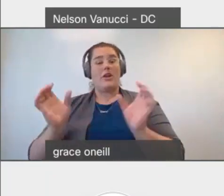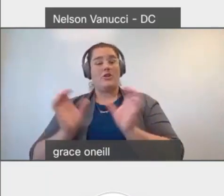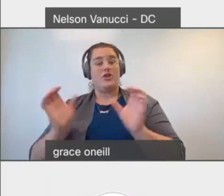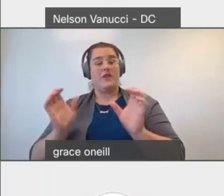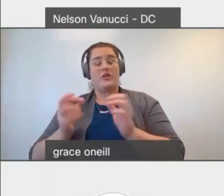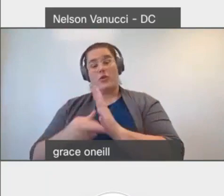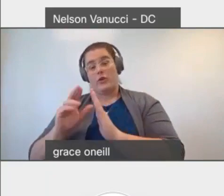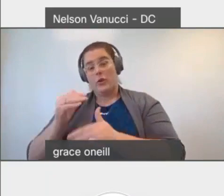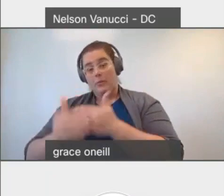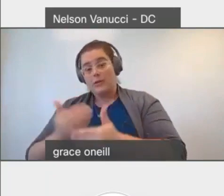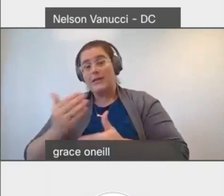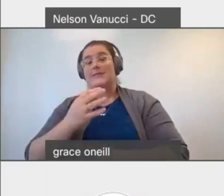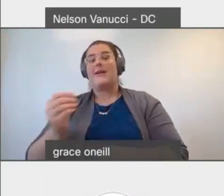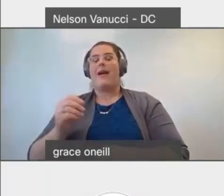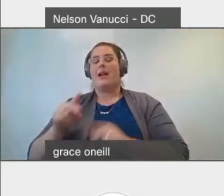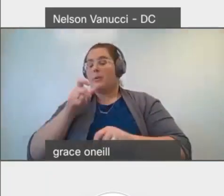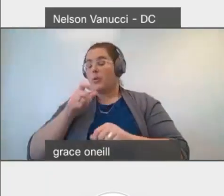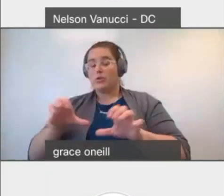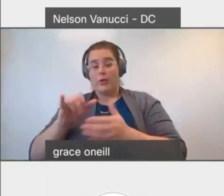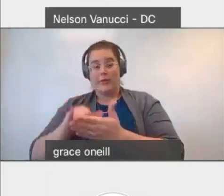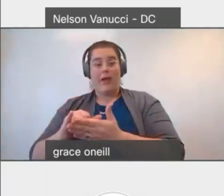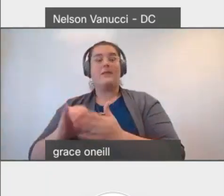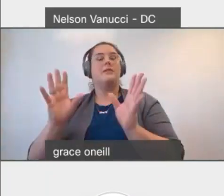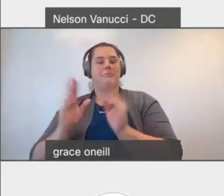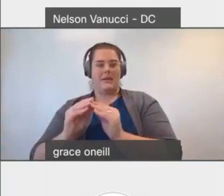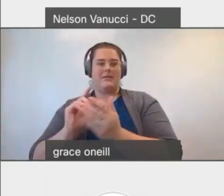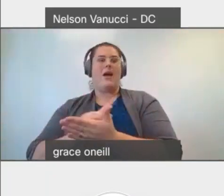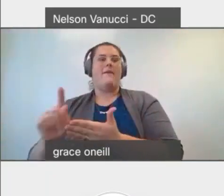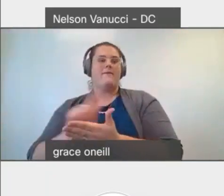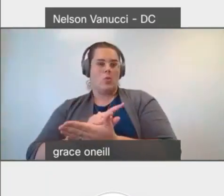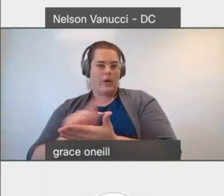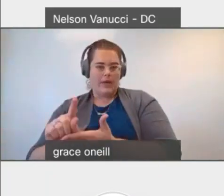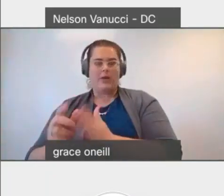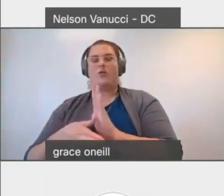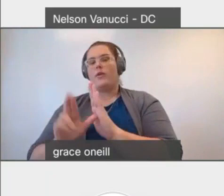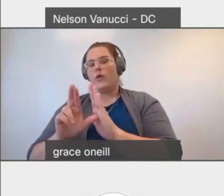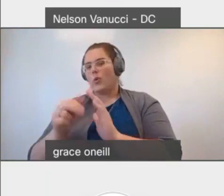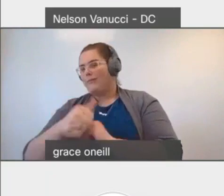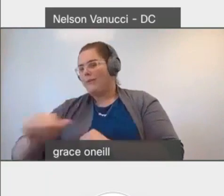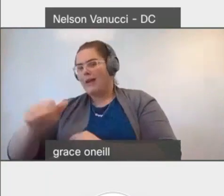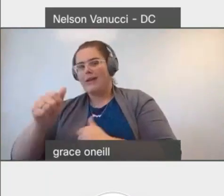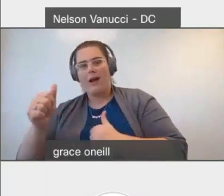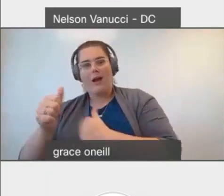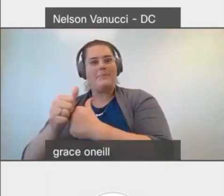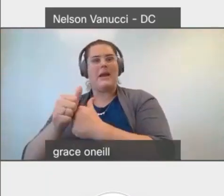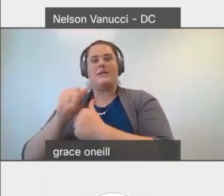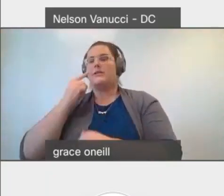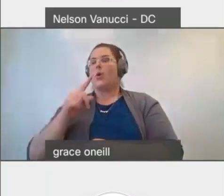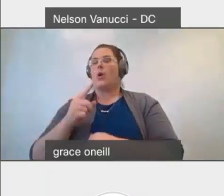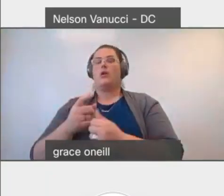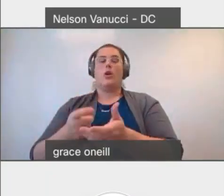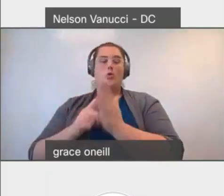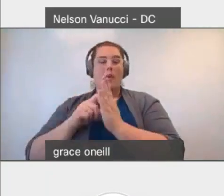the folks who do that meet every week. They review any updates to requirements